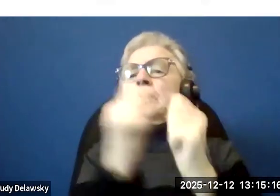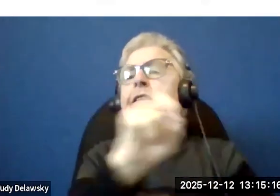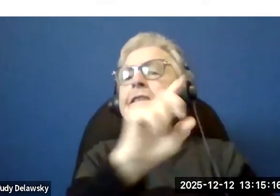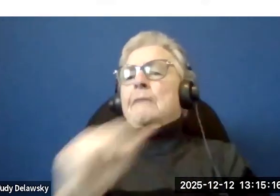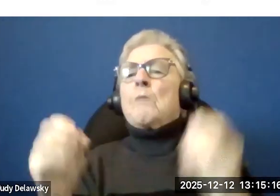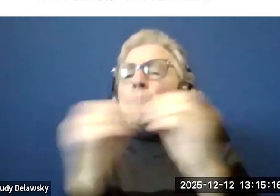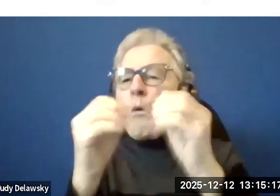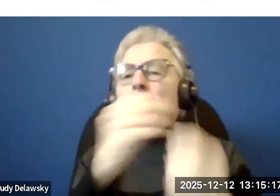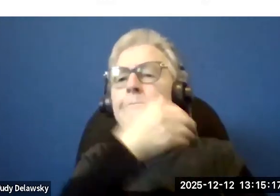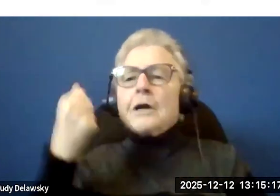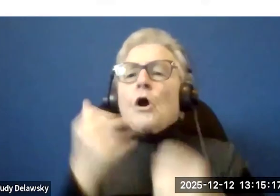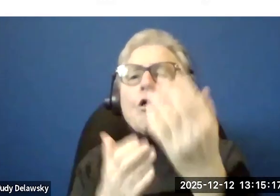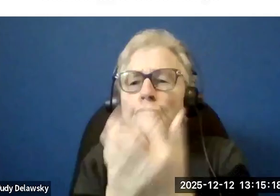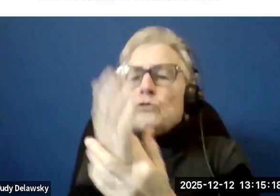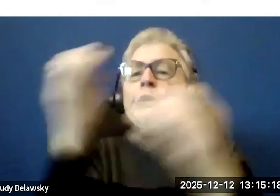emergencies.